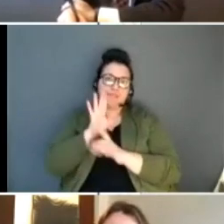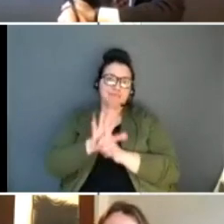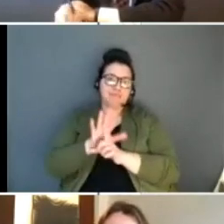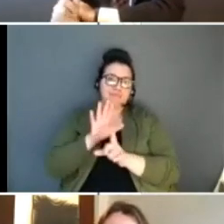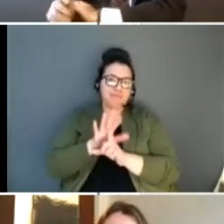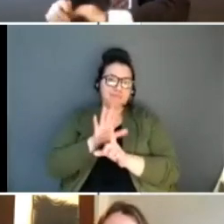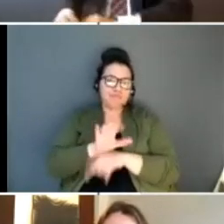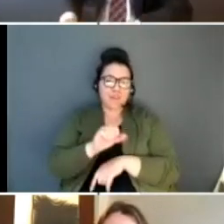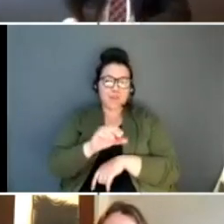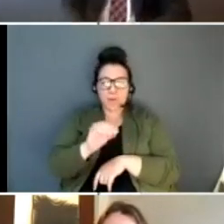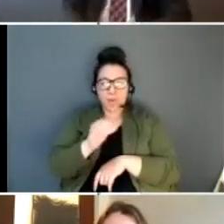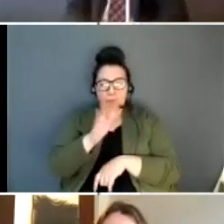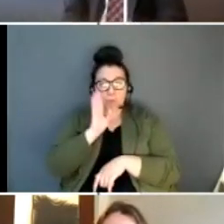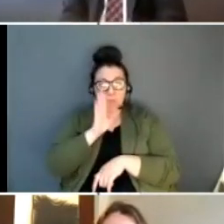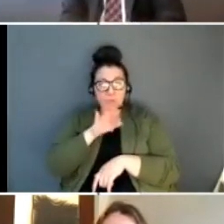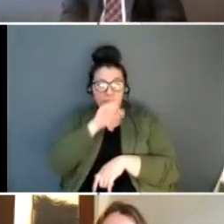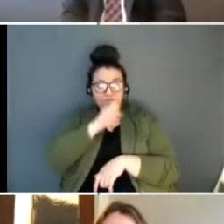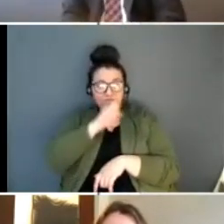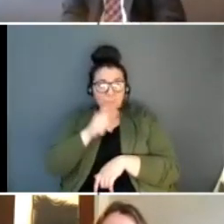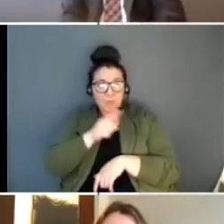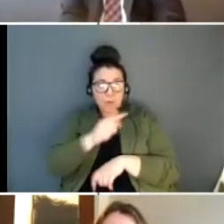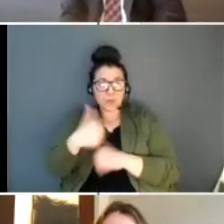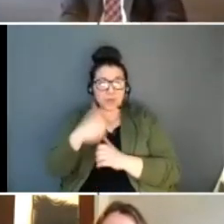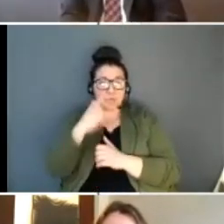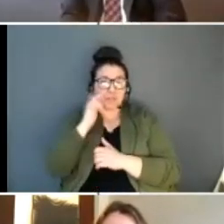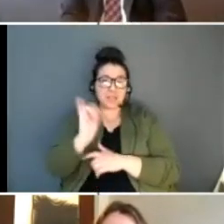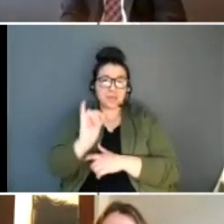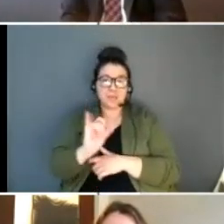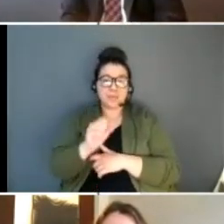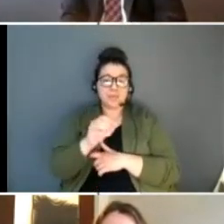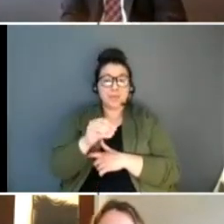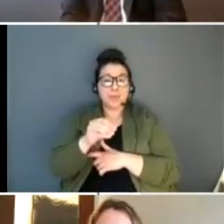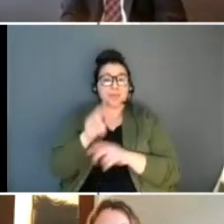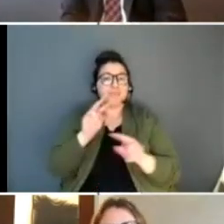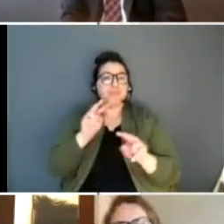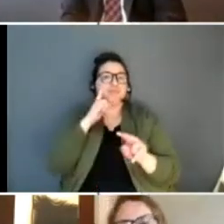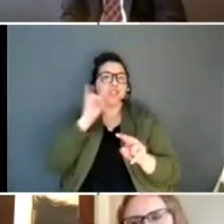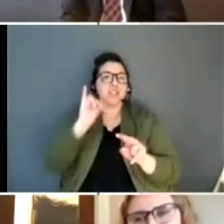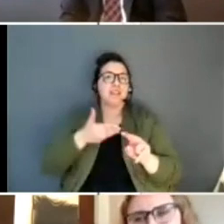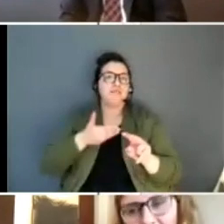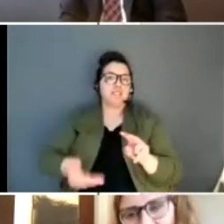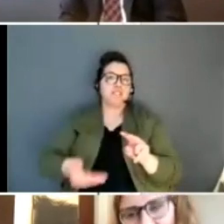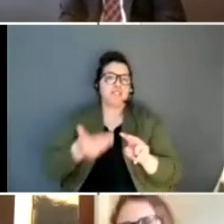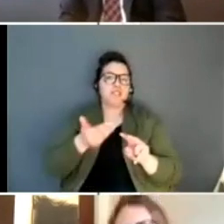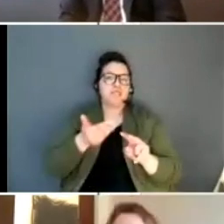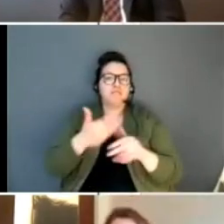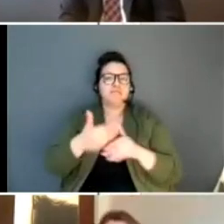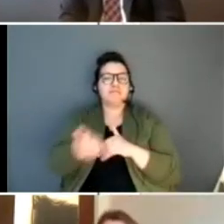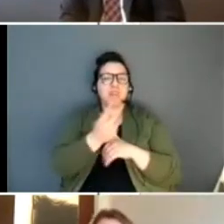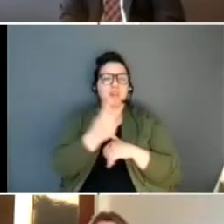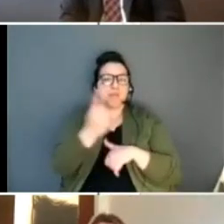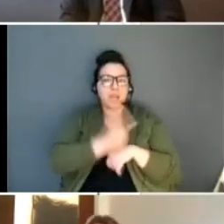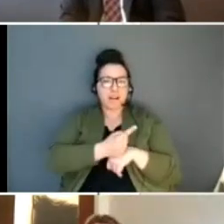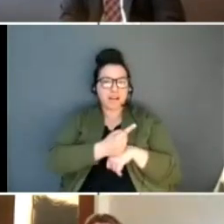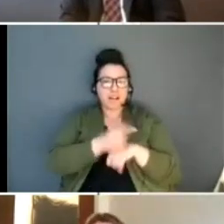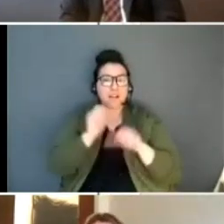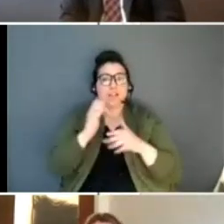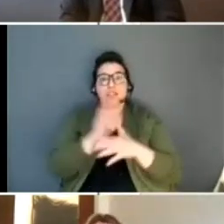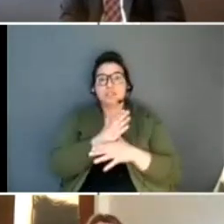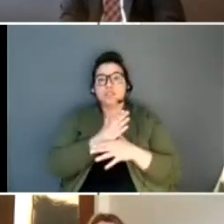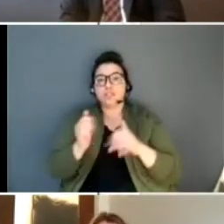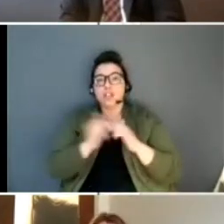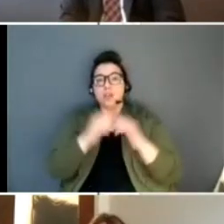that session as well. So look out for the invitation for that in the coming days. And please share that with any teachers in your building and in your